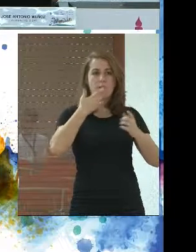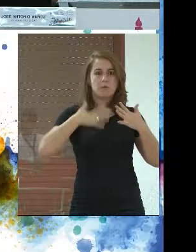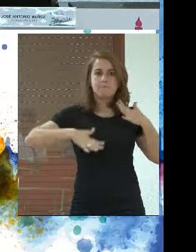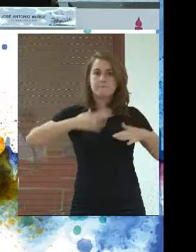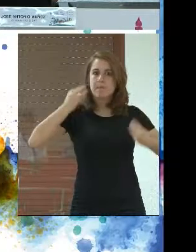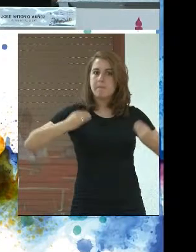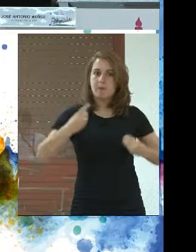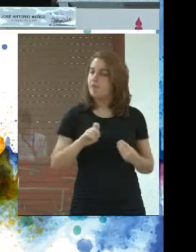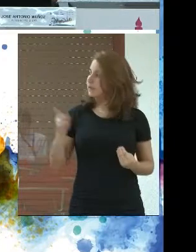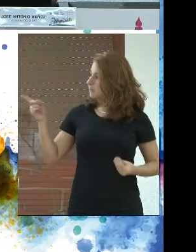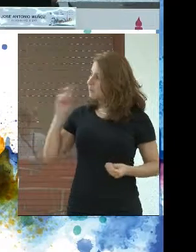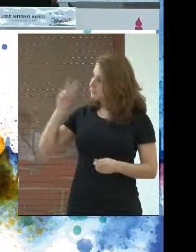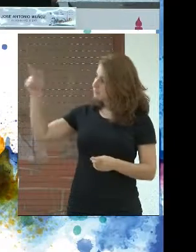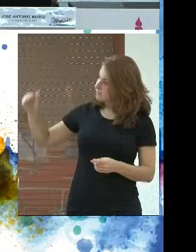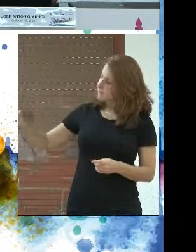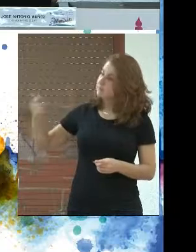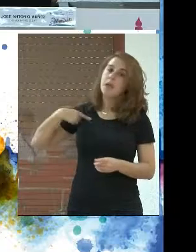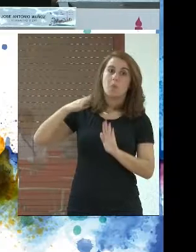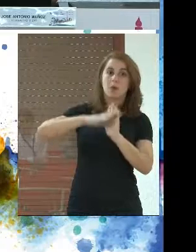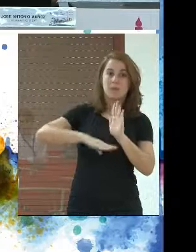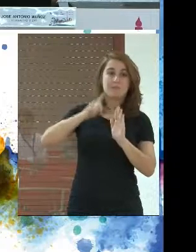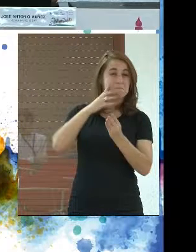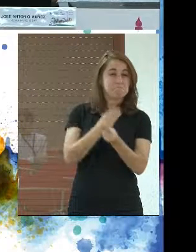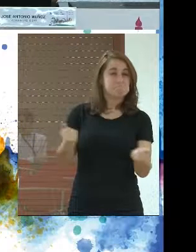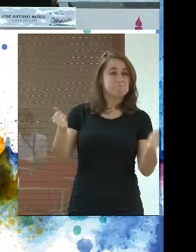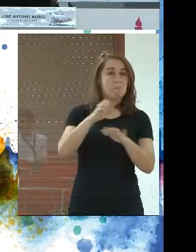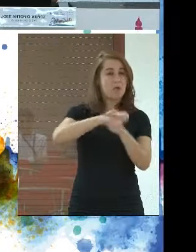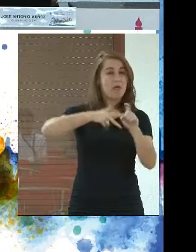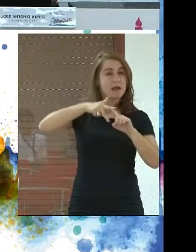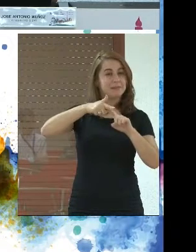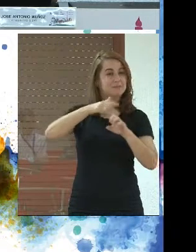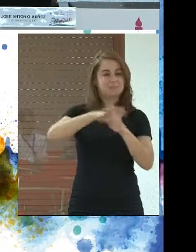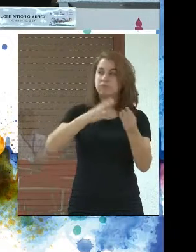without then becoming experts on the program.